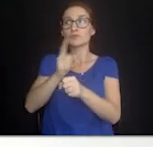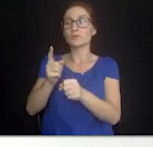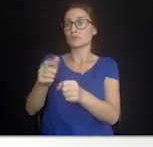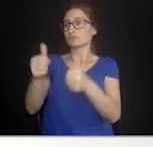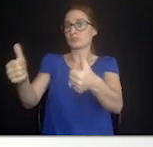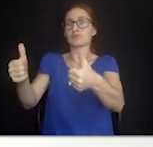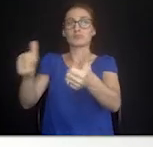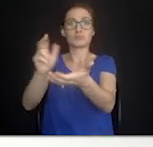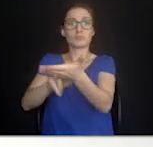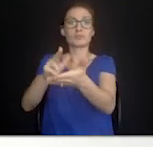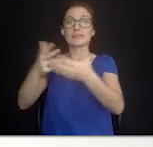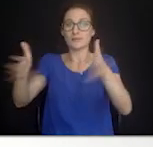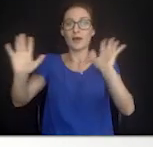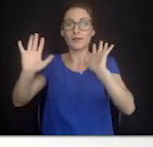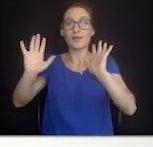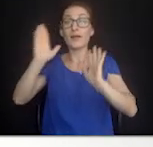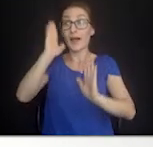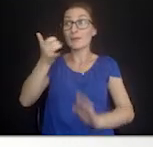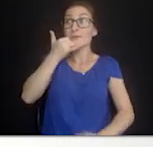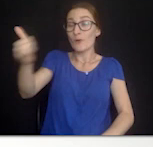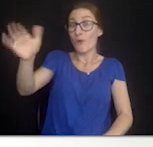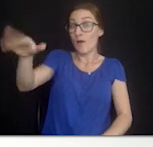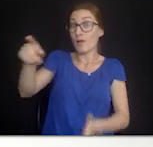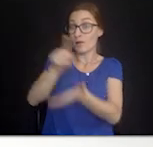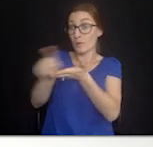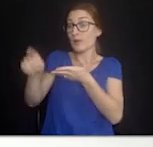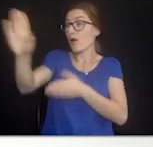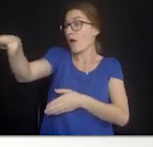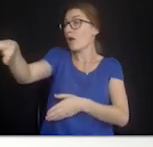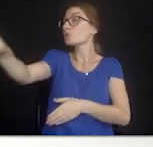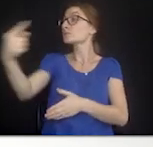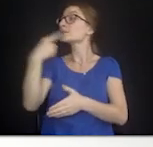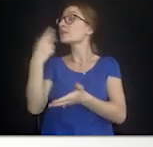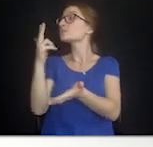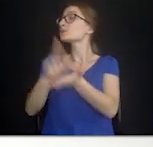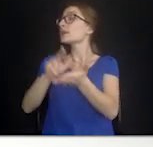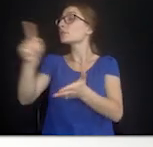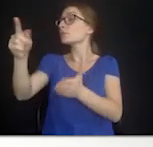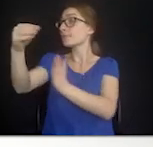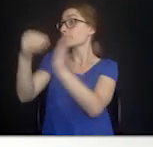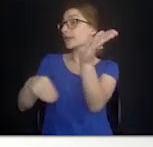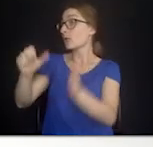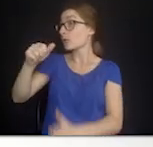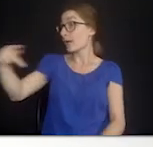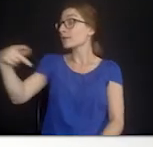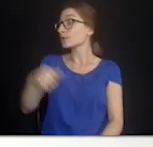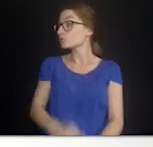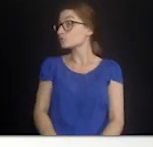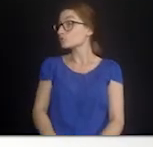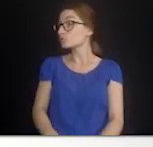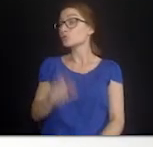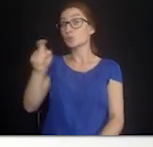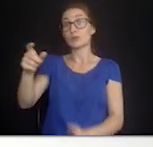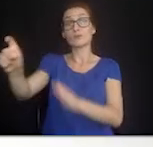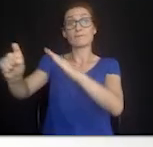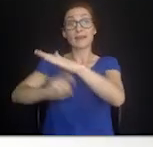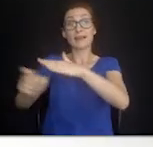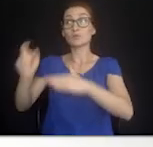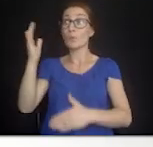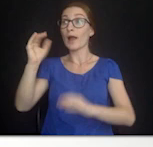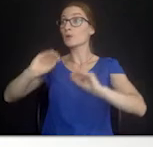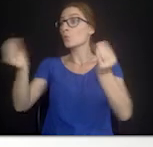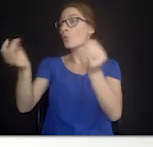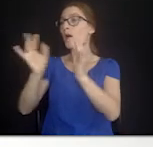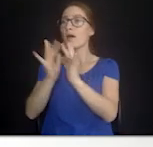now, you're going to get a call, and it says, hey, you said you were going to sign up. Did you fill out the application? Because we got to fax it in because there's no online form. Did you get it